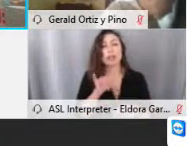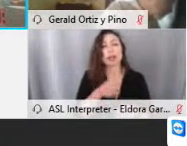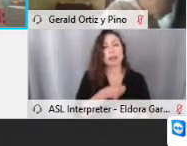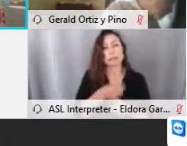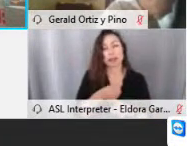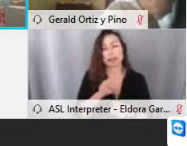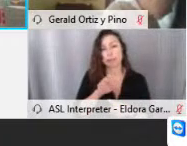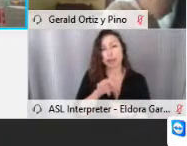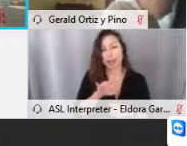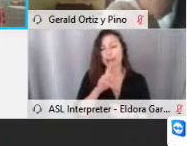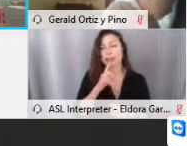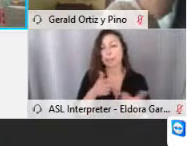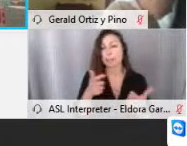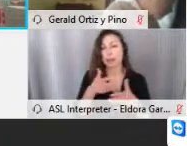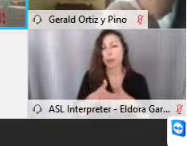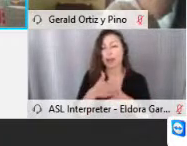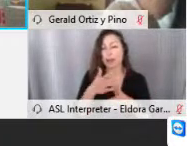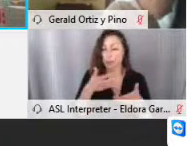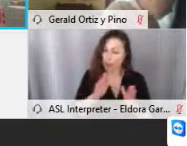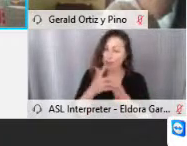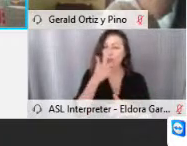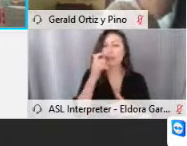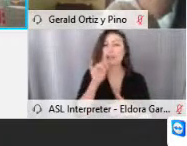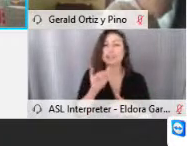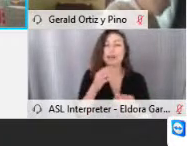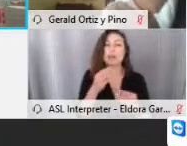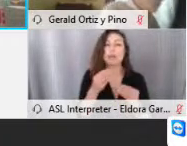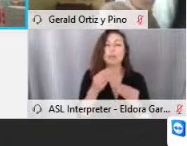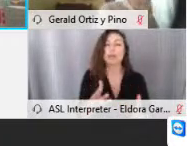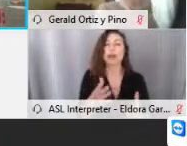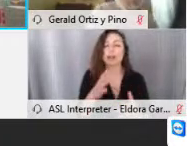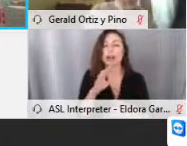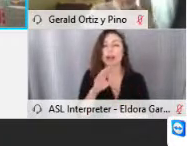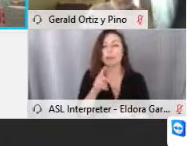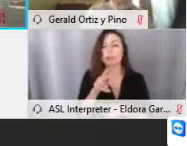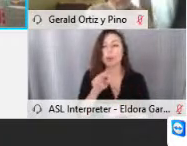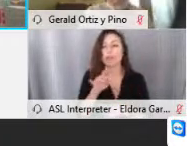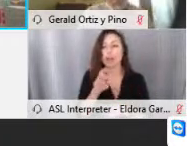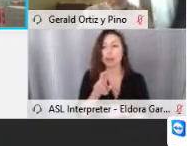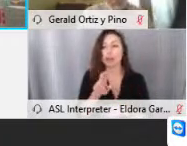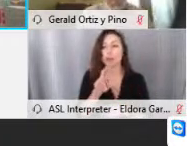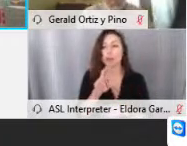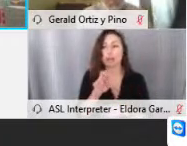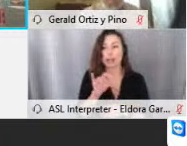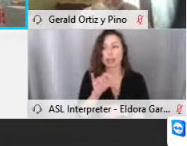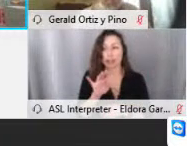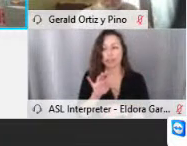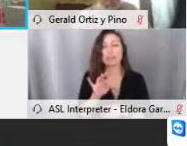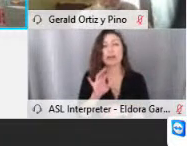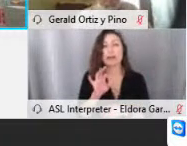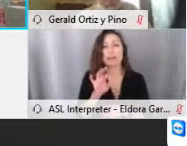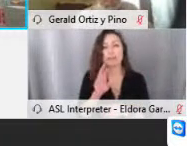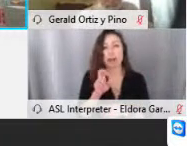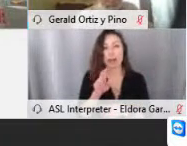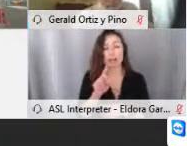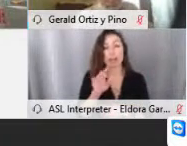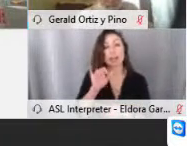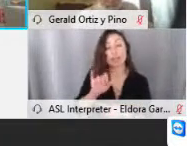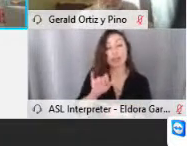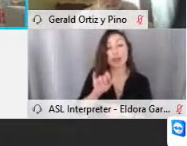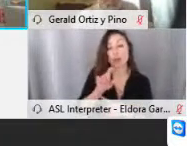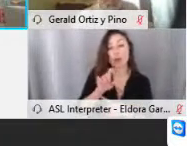impacted Medicaid in a significant way because it established the Provider Relief Fund. That Provider Relief Fund put